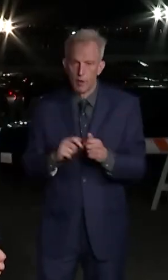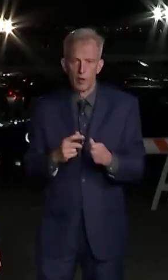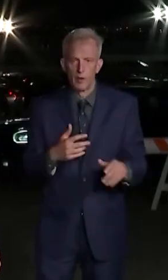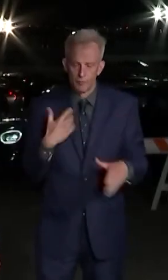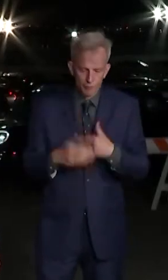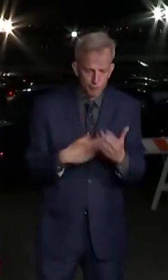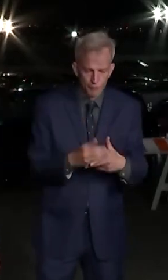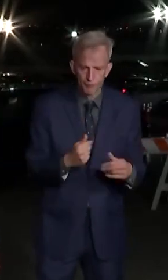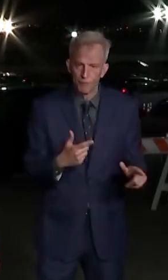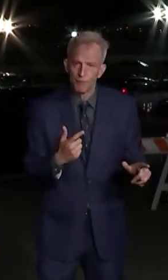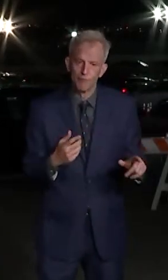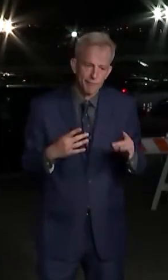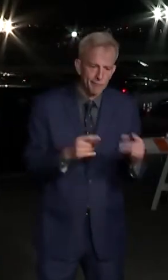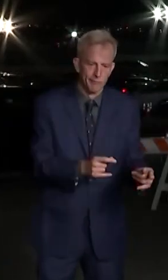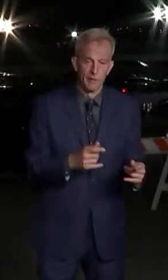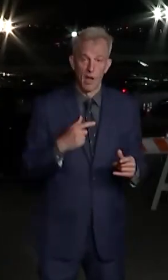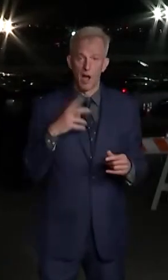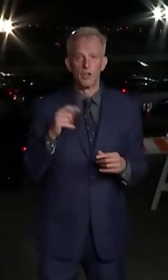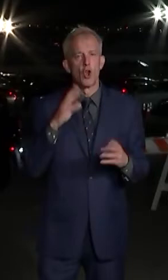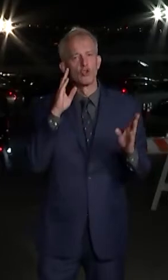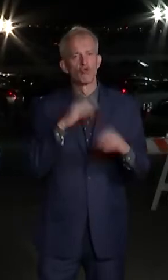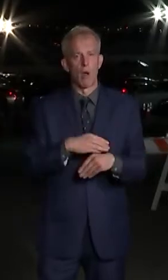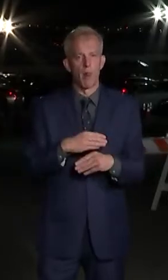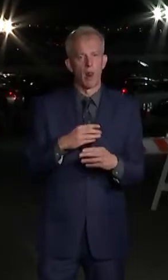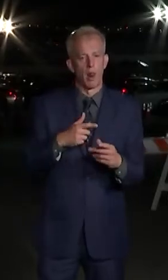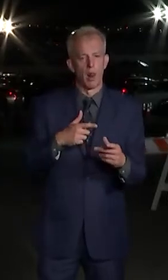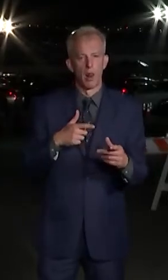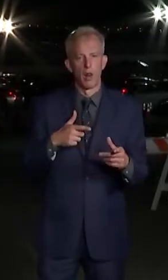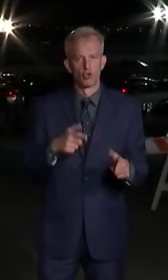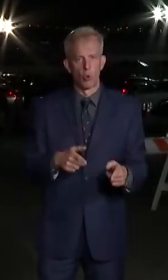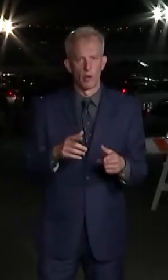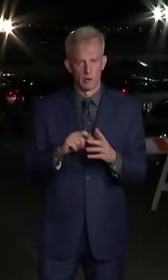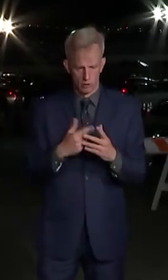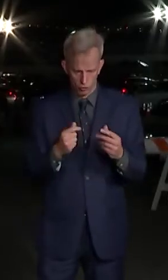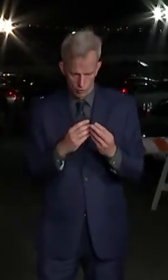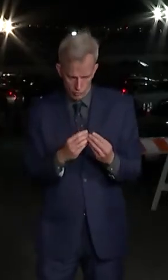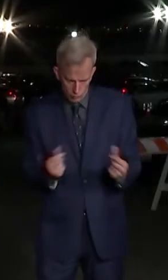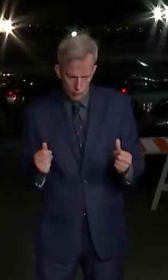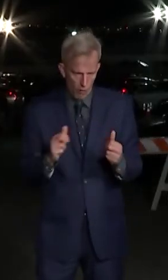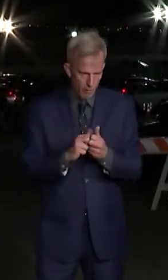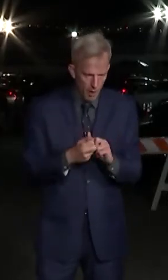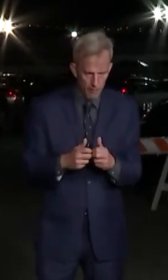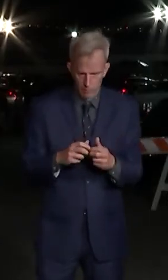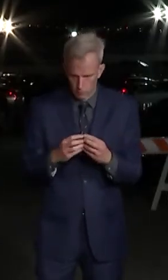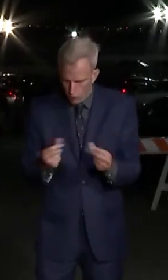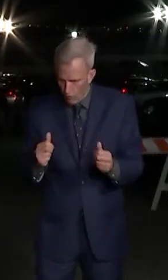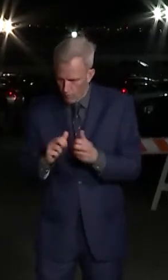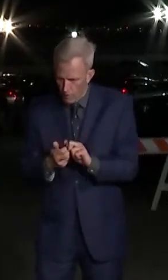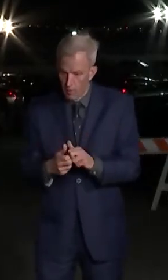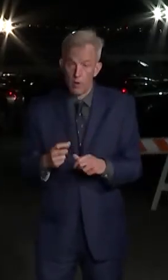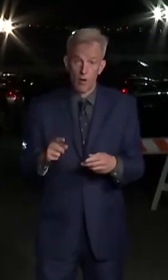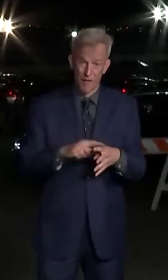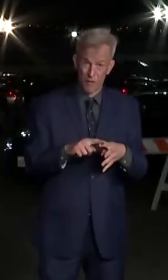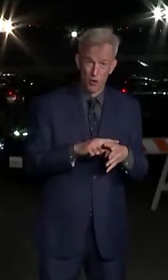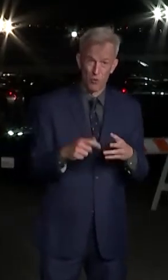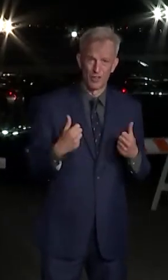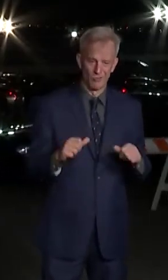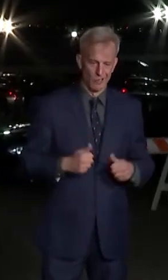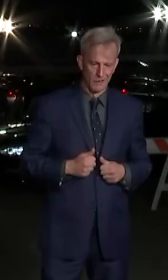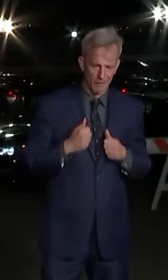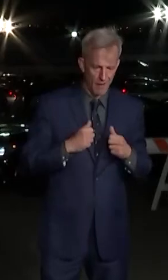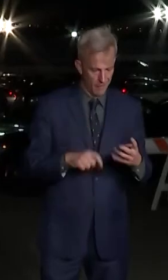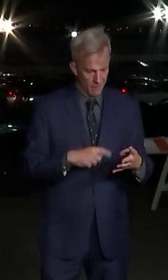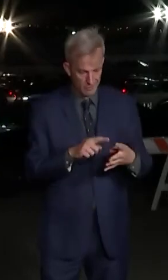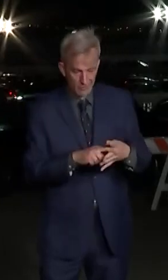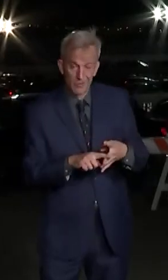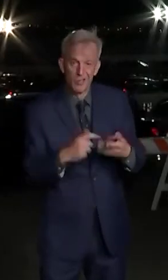kind of doing that troubleshooting, and it was beautiful to have hundreds of co-authors of this The first week you try to survive, the second week you